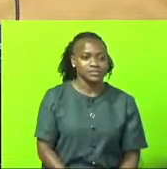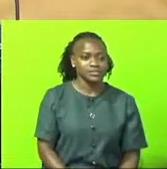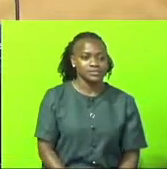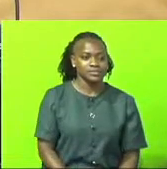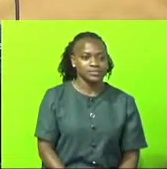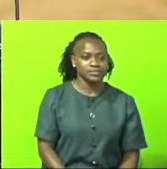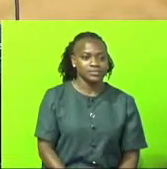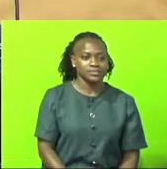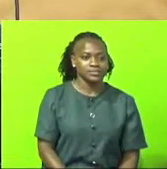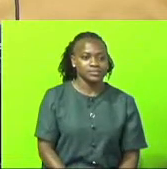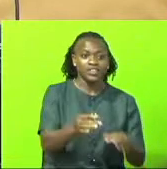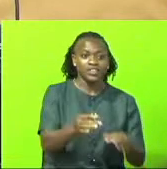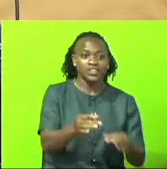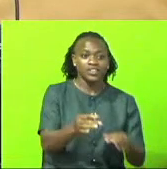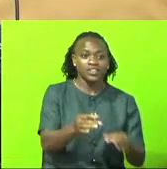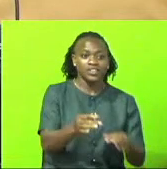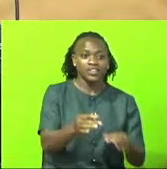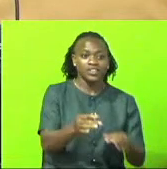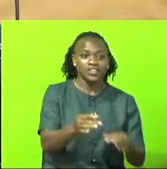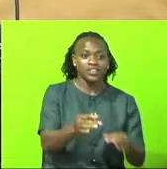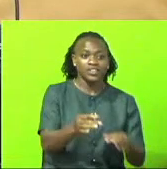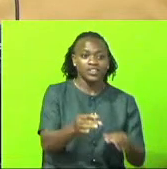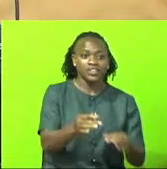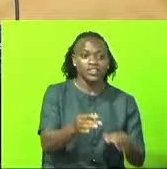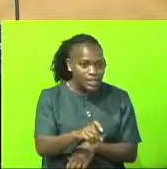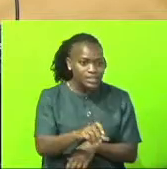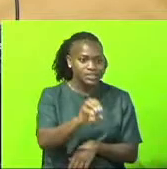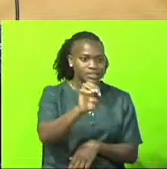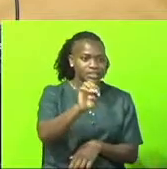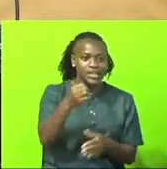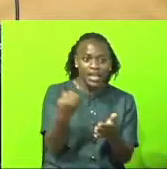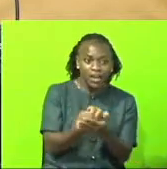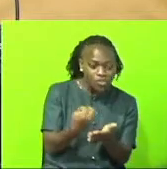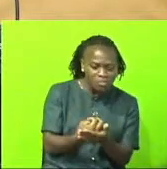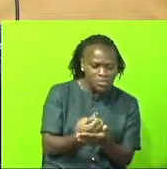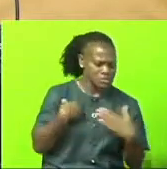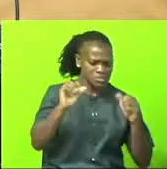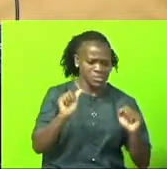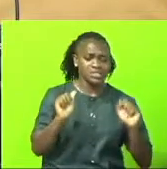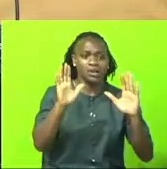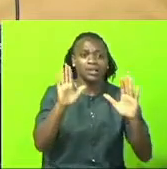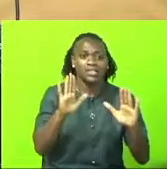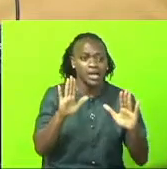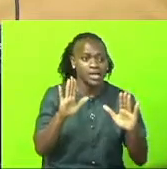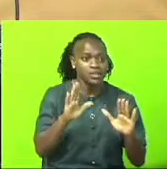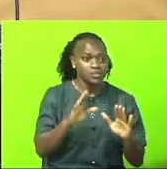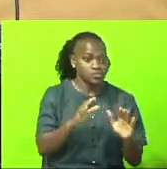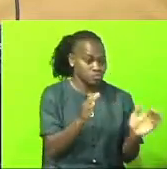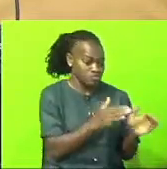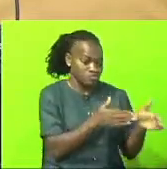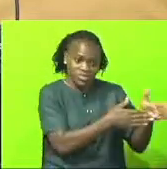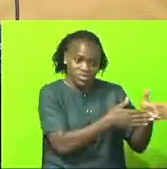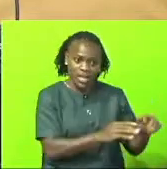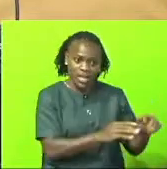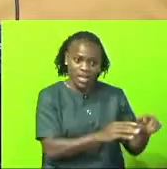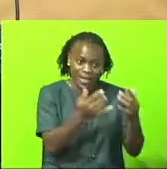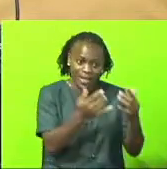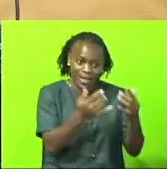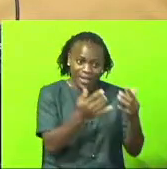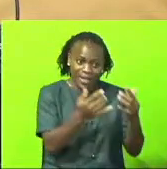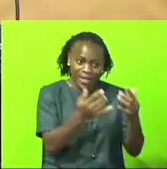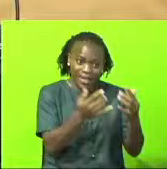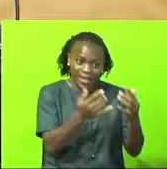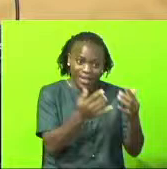issues about tax and economics, I will yield to Atufosin. On this occasion, it's law. It's law. So let's go by the